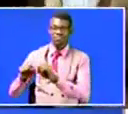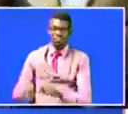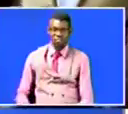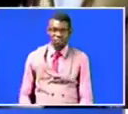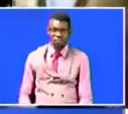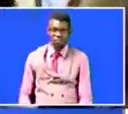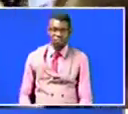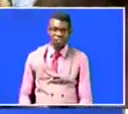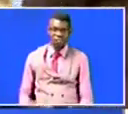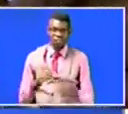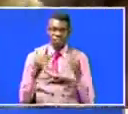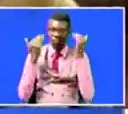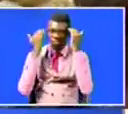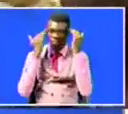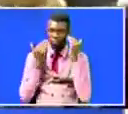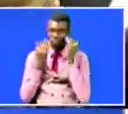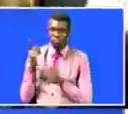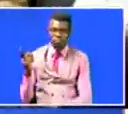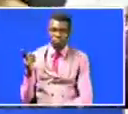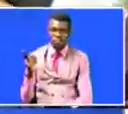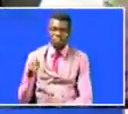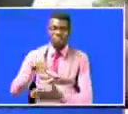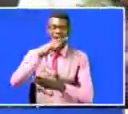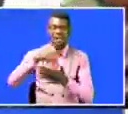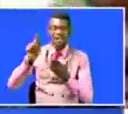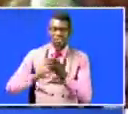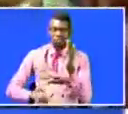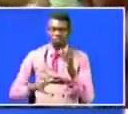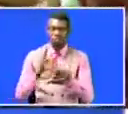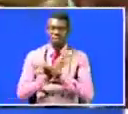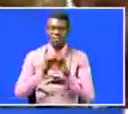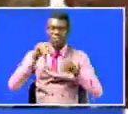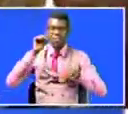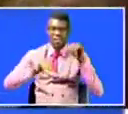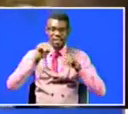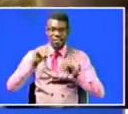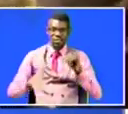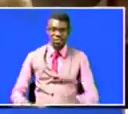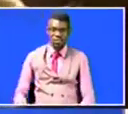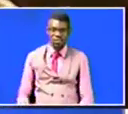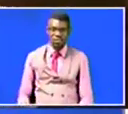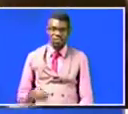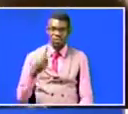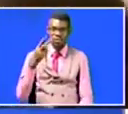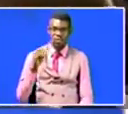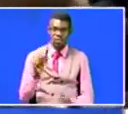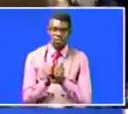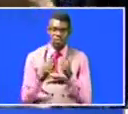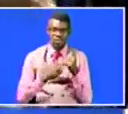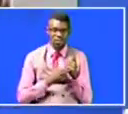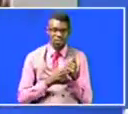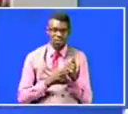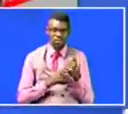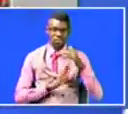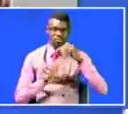The court, which wields powers to uphold or to nullify presidential elections, as was the case in 2017 when the Supreme